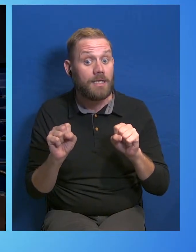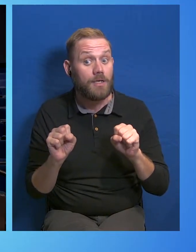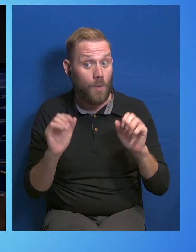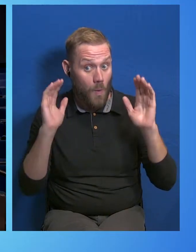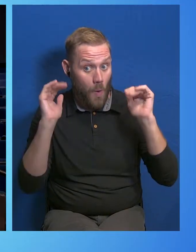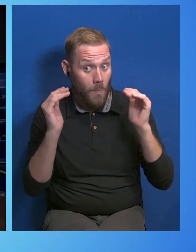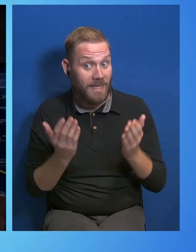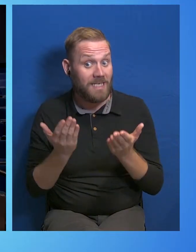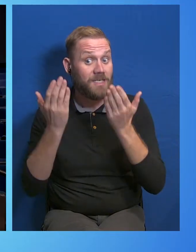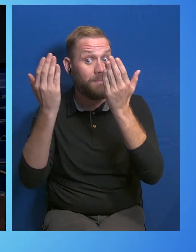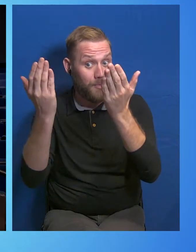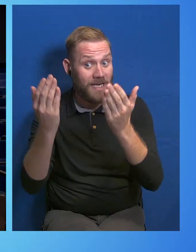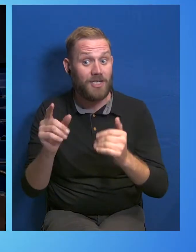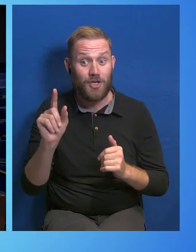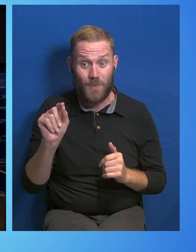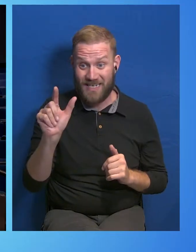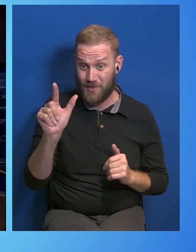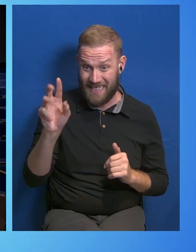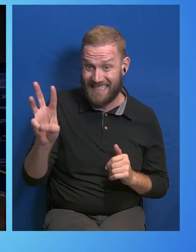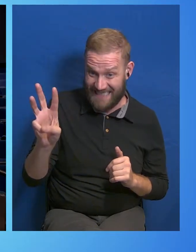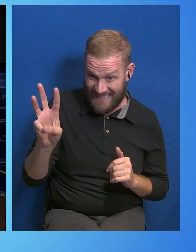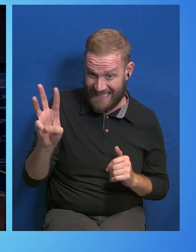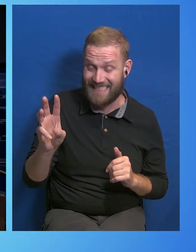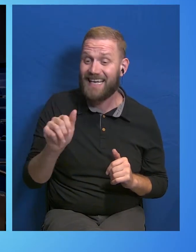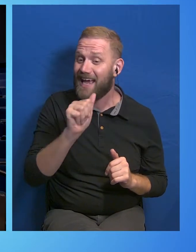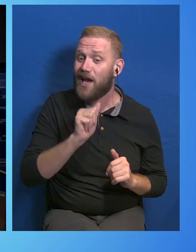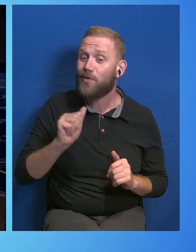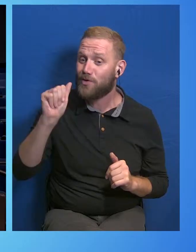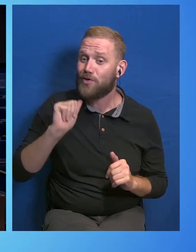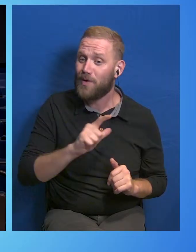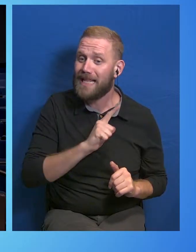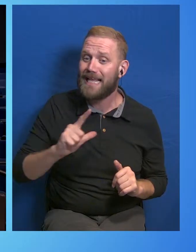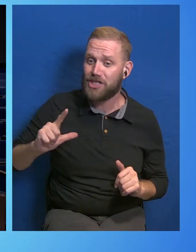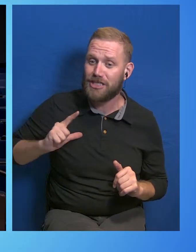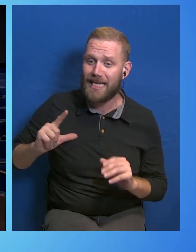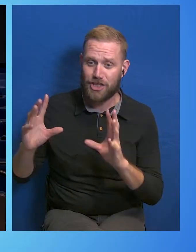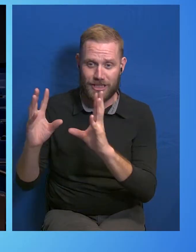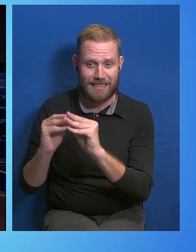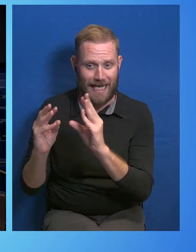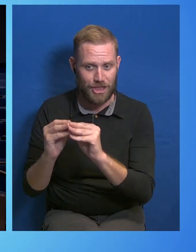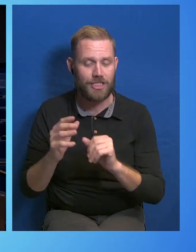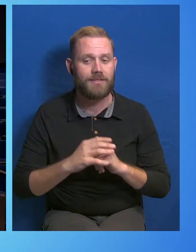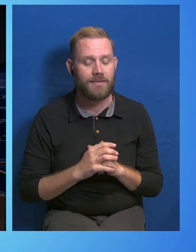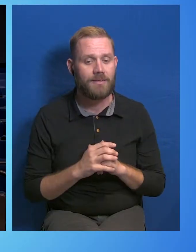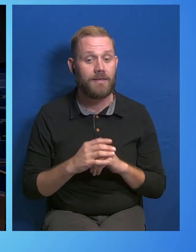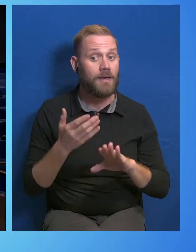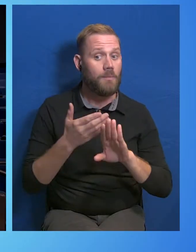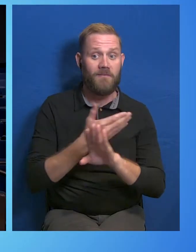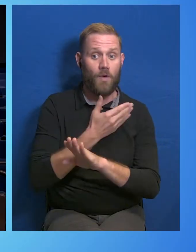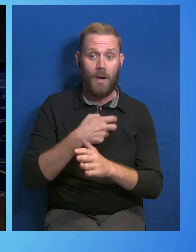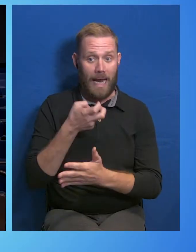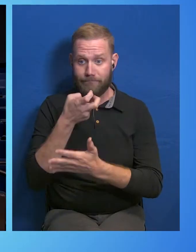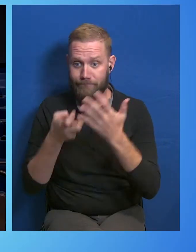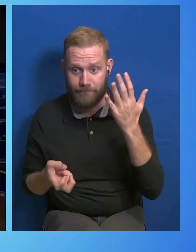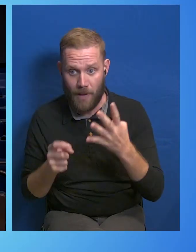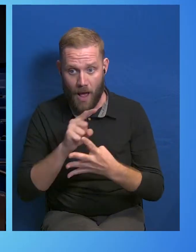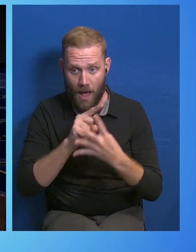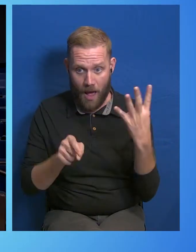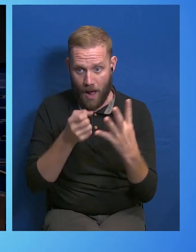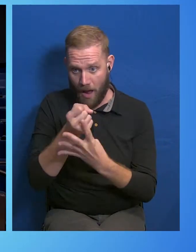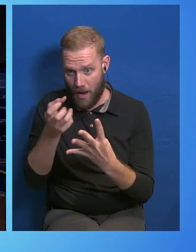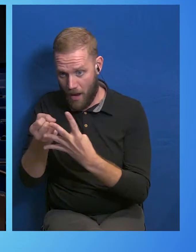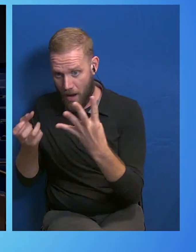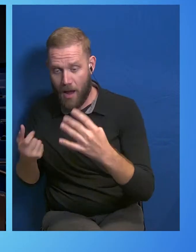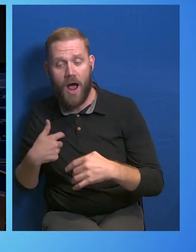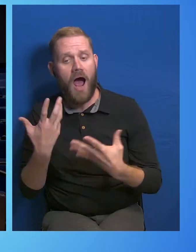the 2026 Arizona State Legislative Session. Before I go into the bills, let me